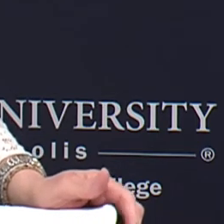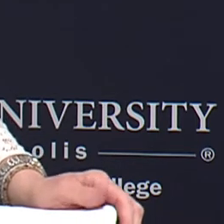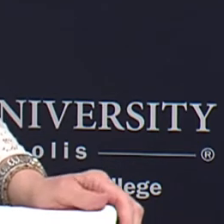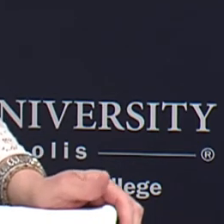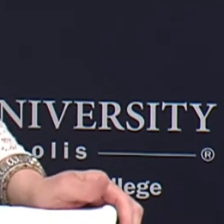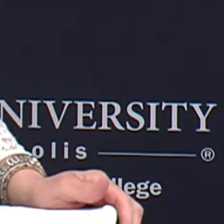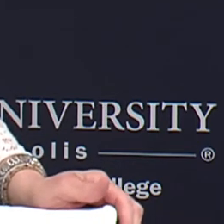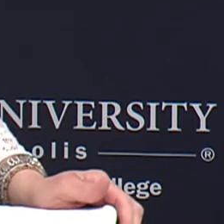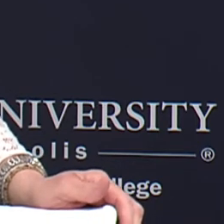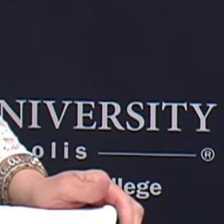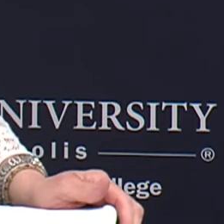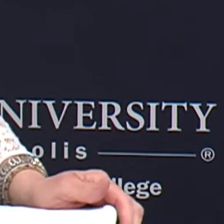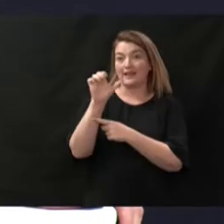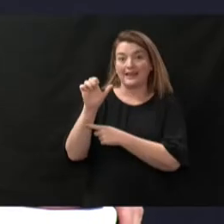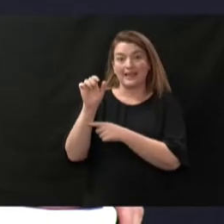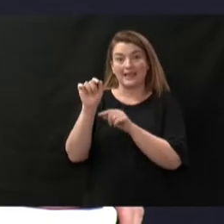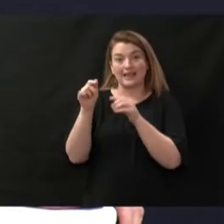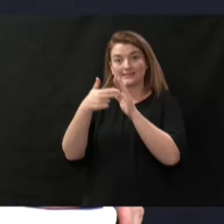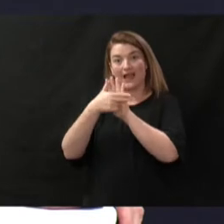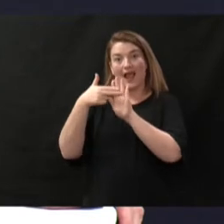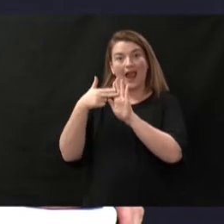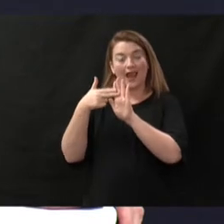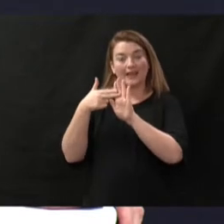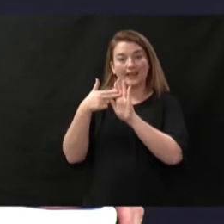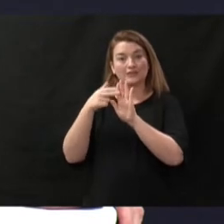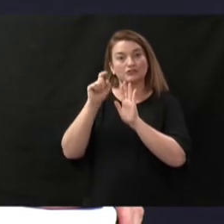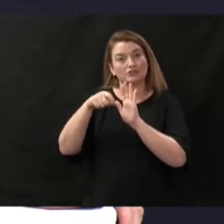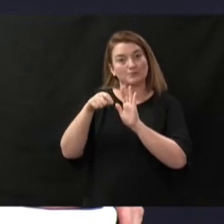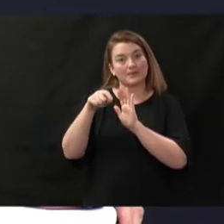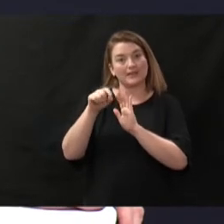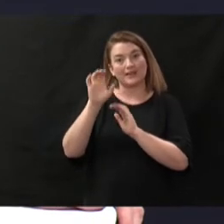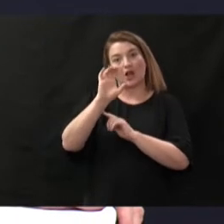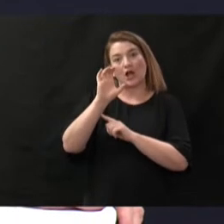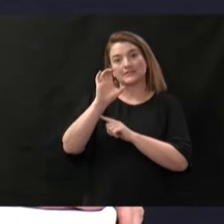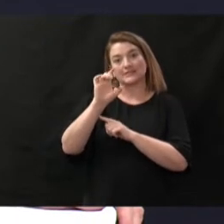Because the GLE is highlighted, so that needs to be in consonant LE.